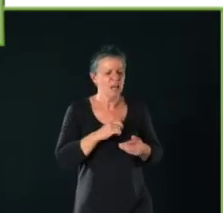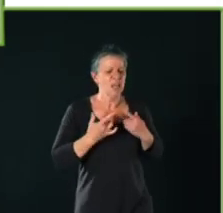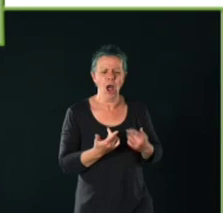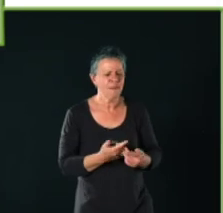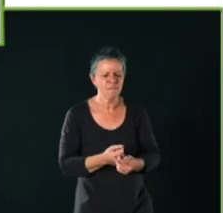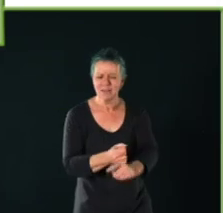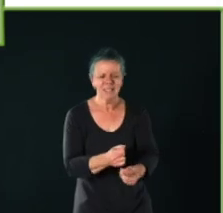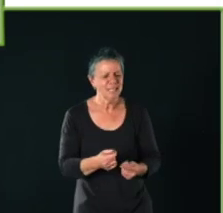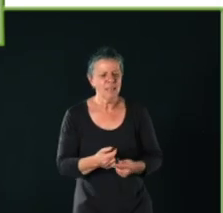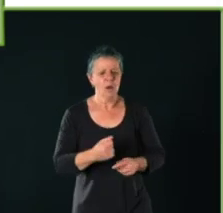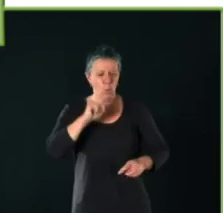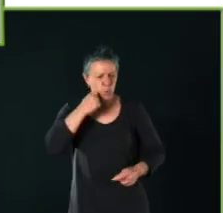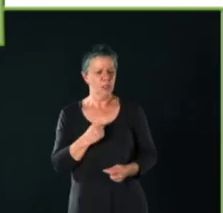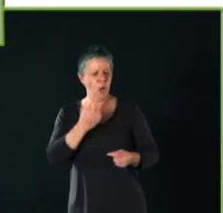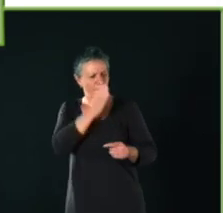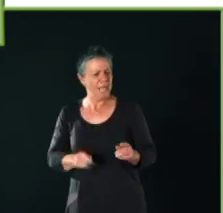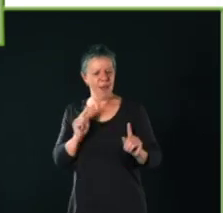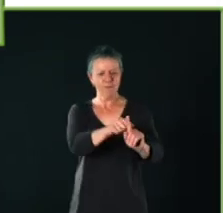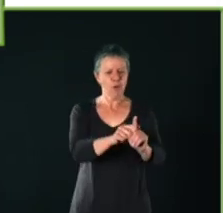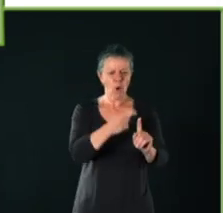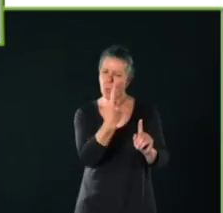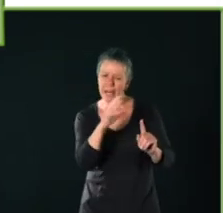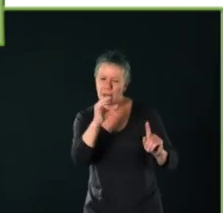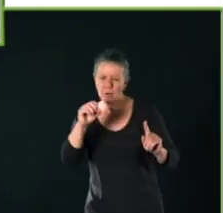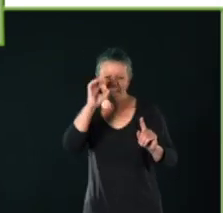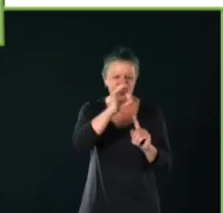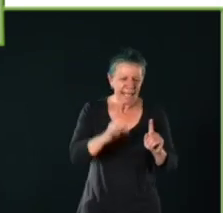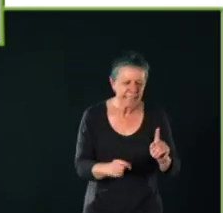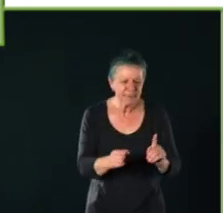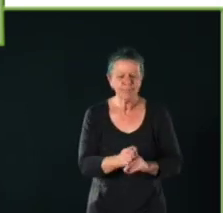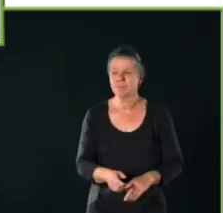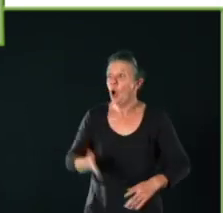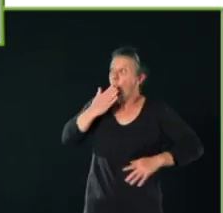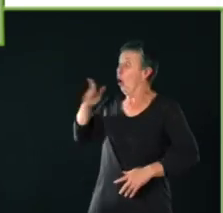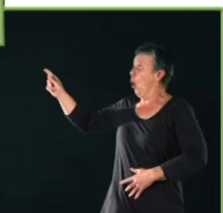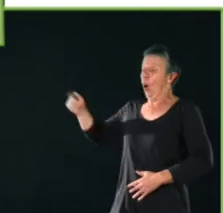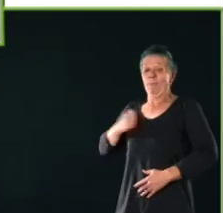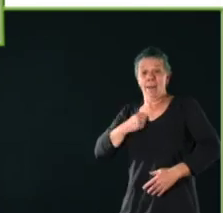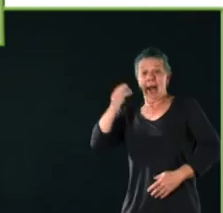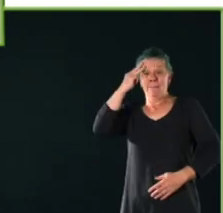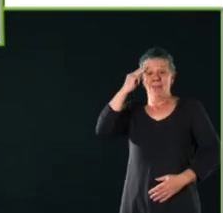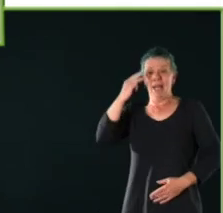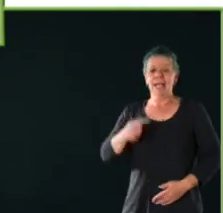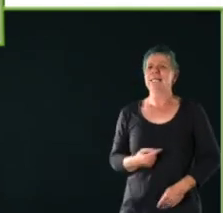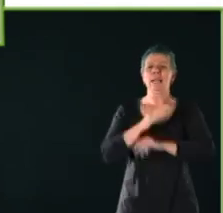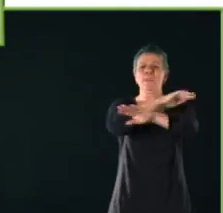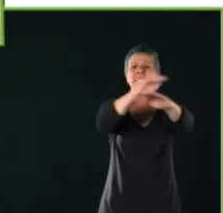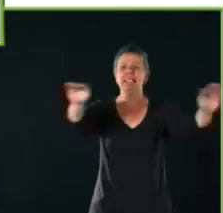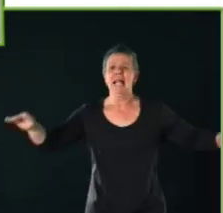by God damn it, I will do it for her, 100%. Oh, my mother. Let me tell you about my